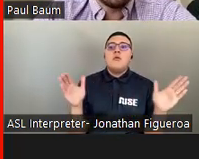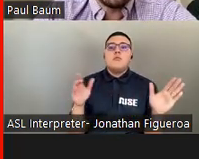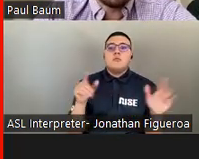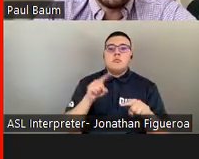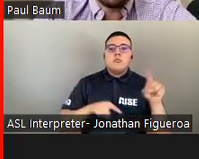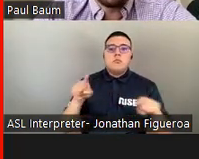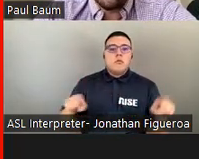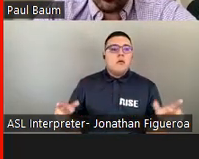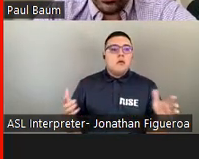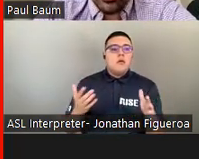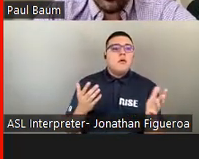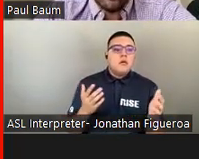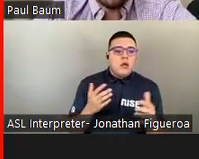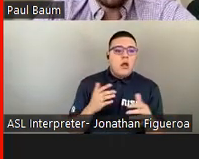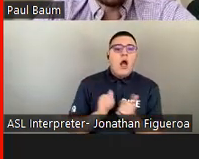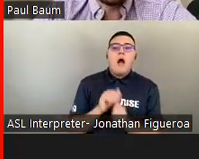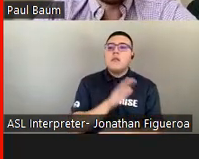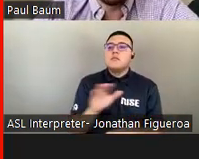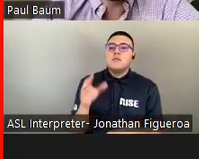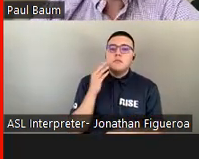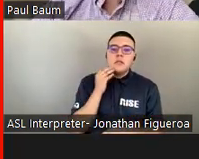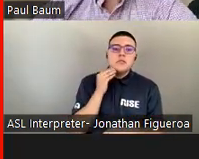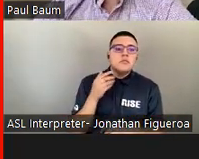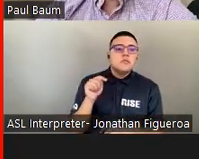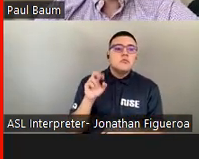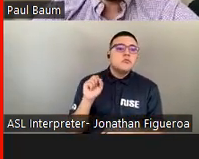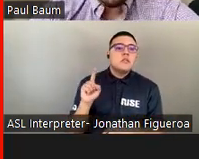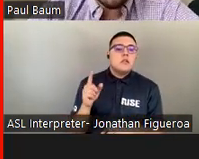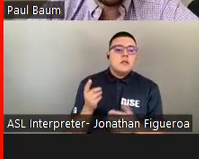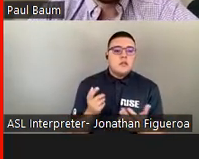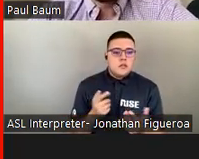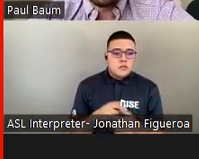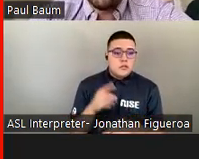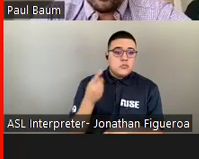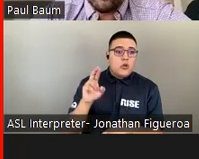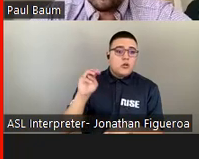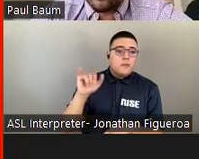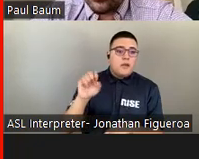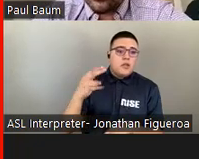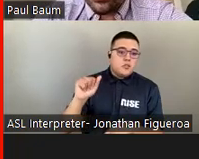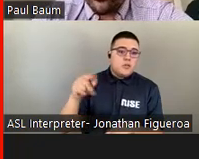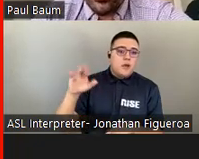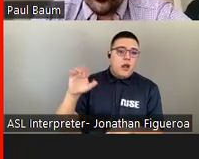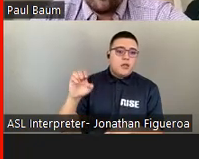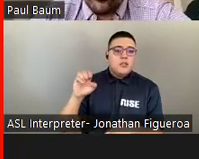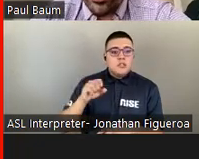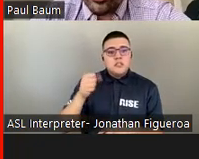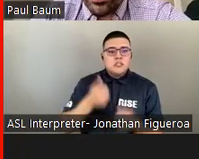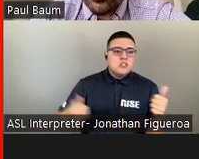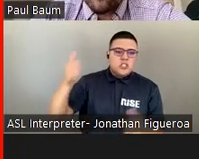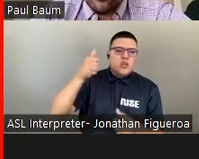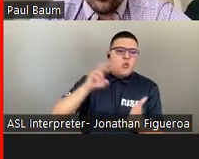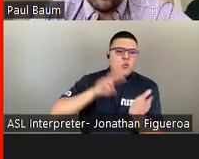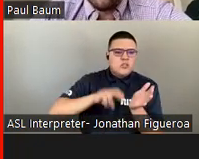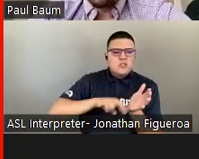way LGBTQ youth are treated. And this is coming from Dr. Maisha Price, Senior Research Scientist from the Trevor